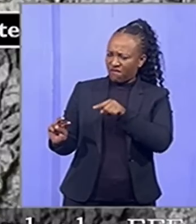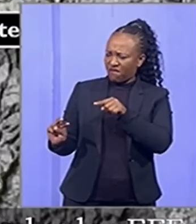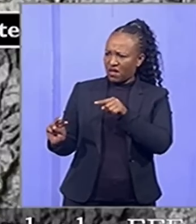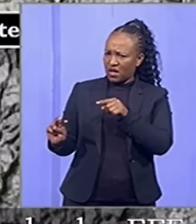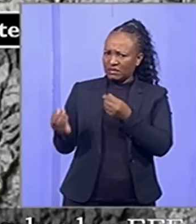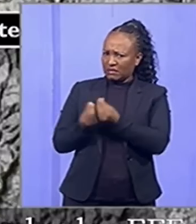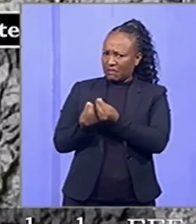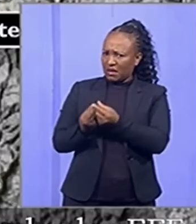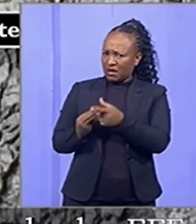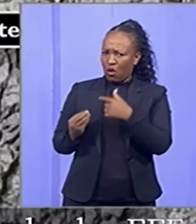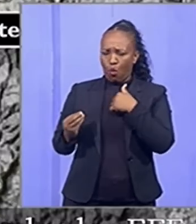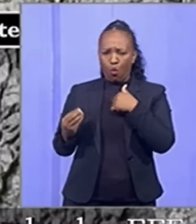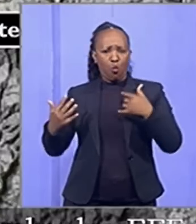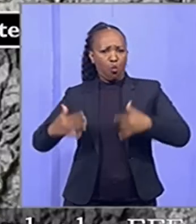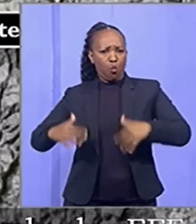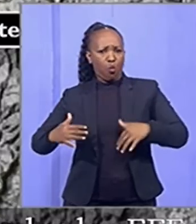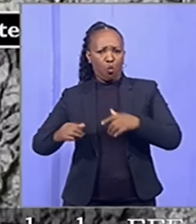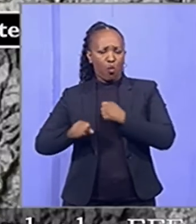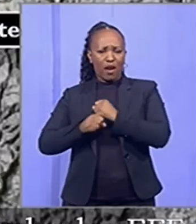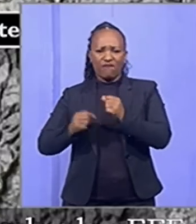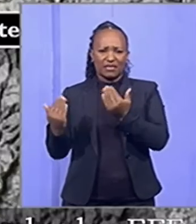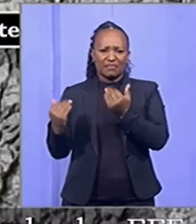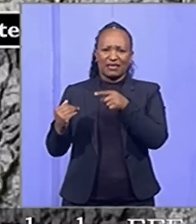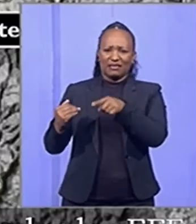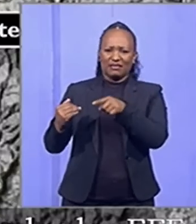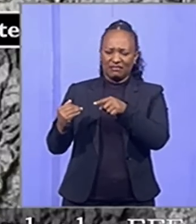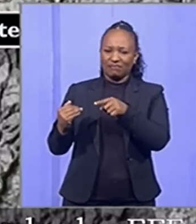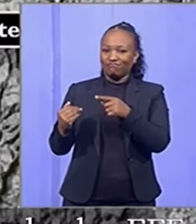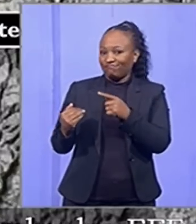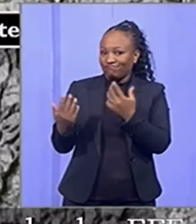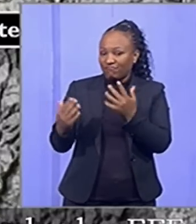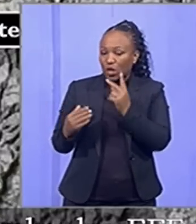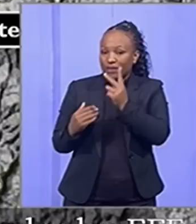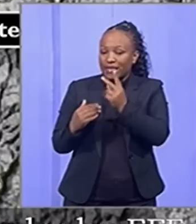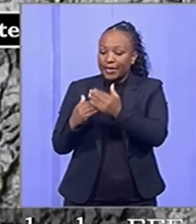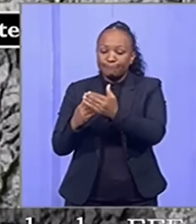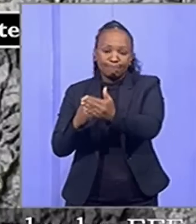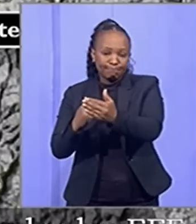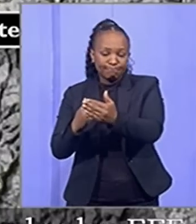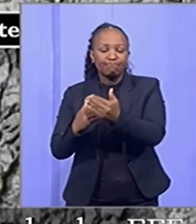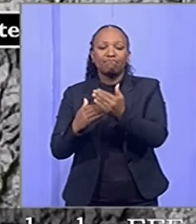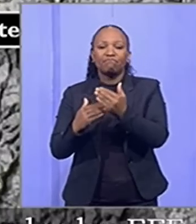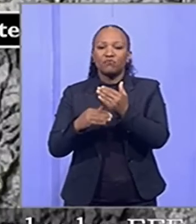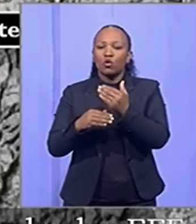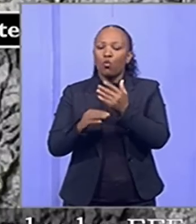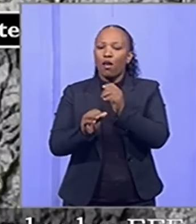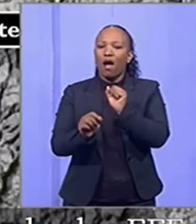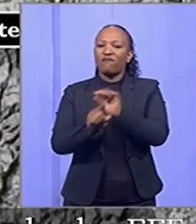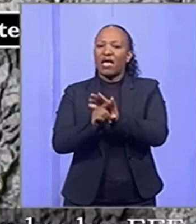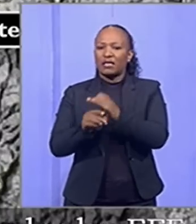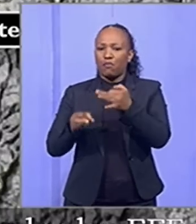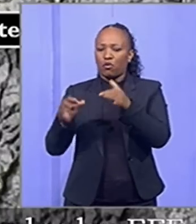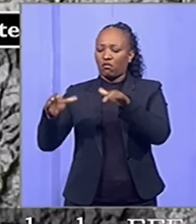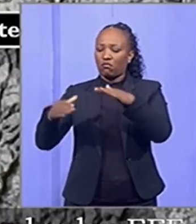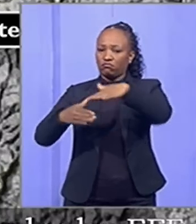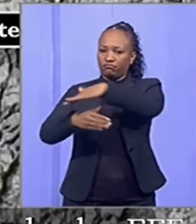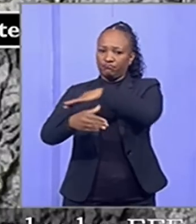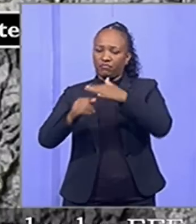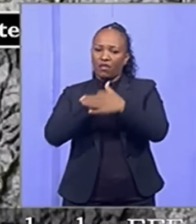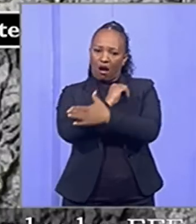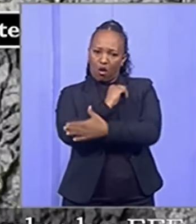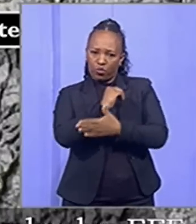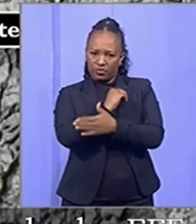hore ene sa lebellwa mme re tla bona hore e tla ama jwang sepepeo sa dipolotiki mona ya rona ya